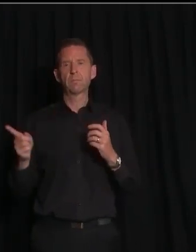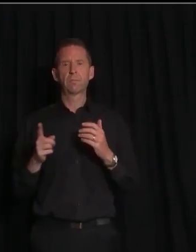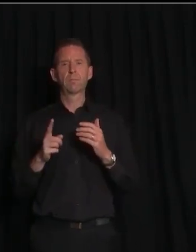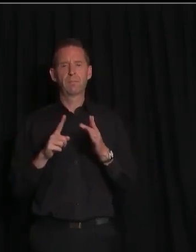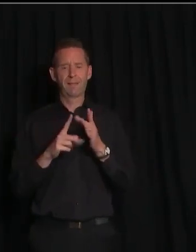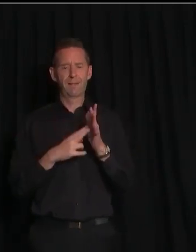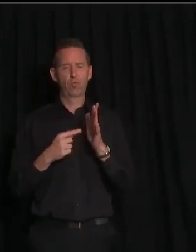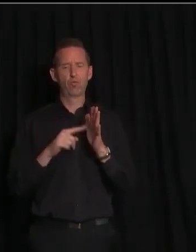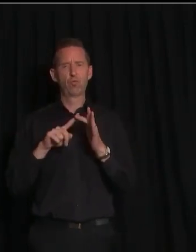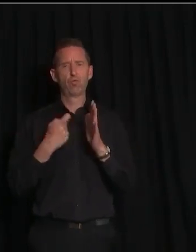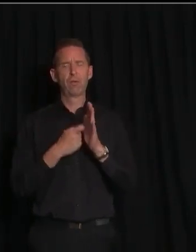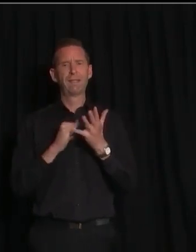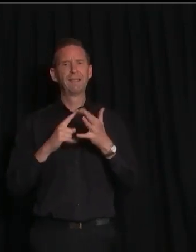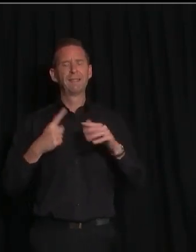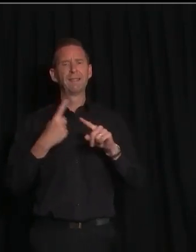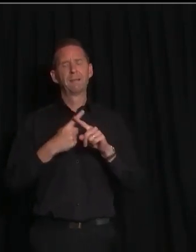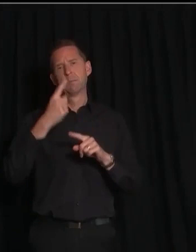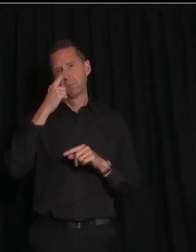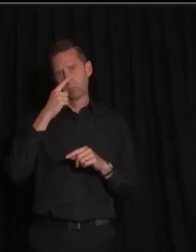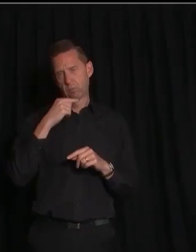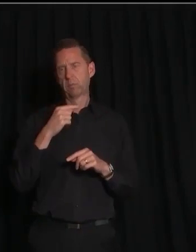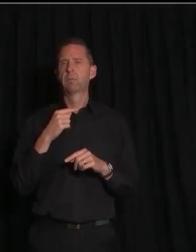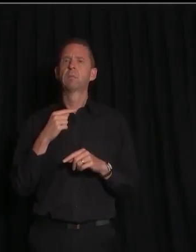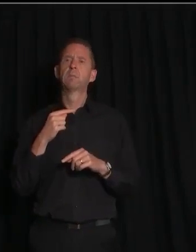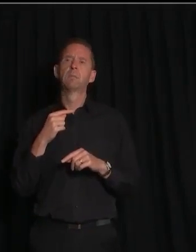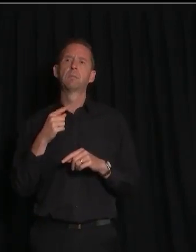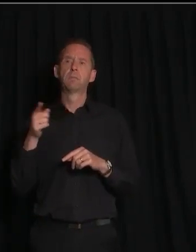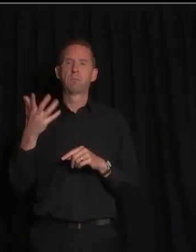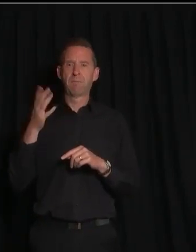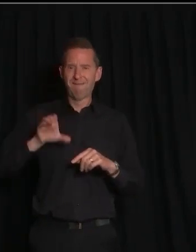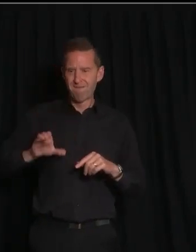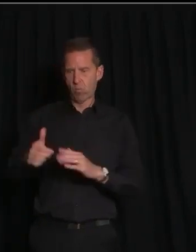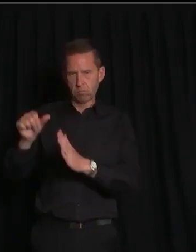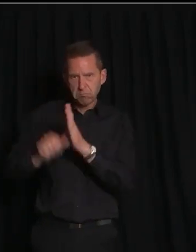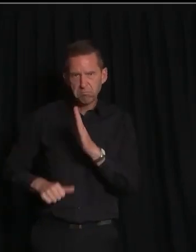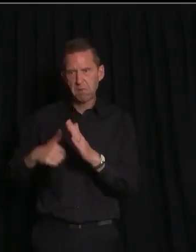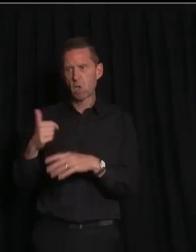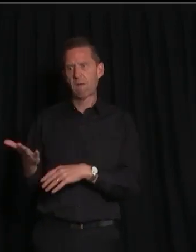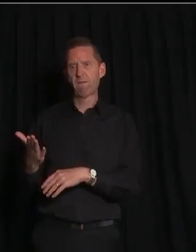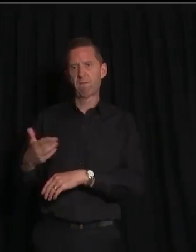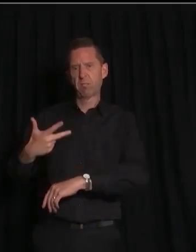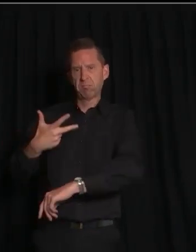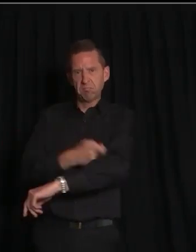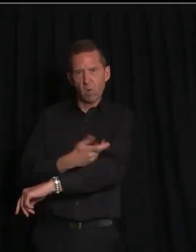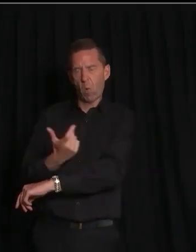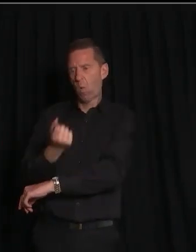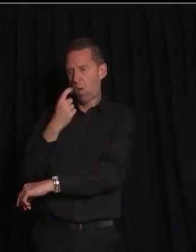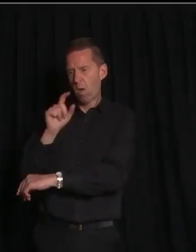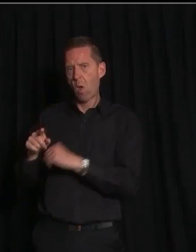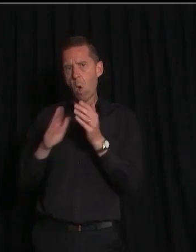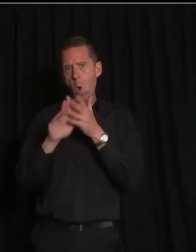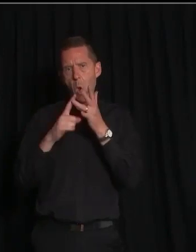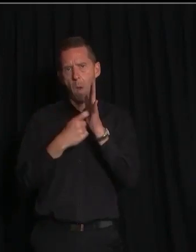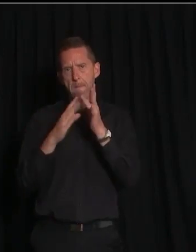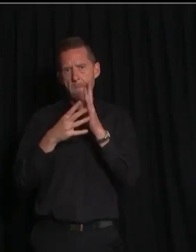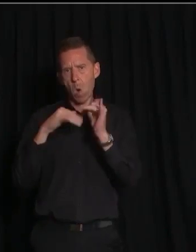subjected to non-vital surgeries, medical intervention, hormonal treatments by the medical community